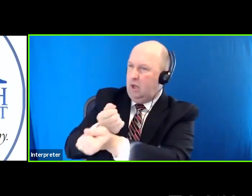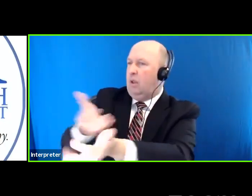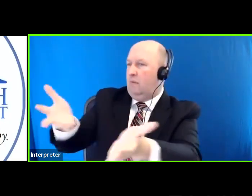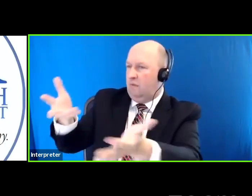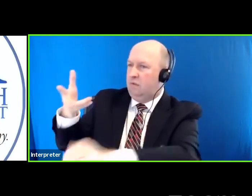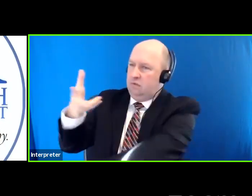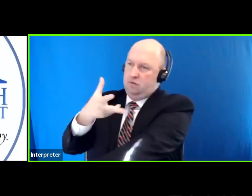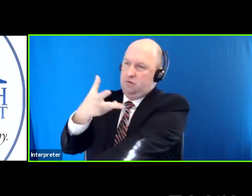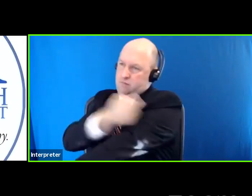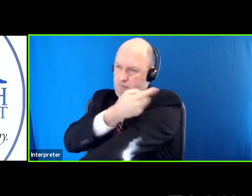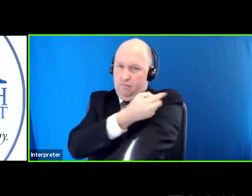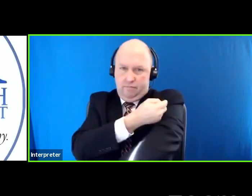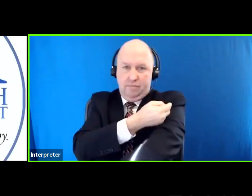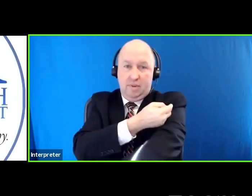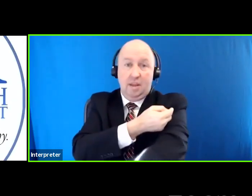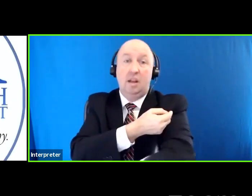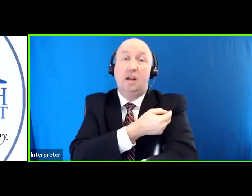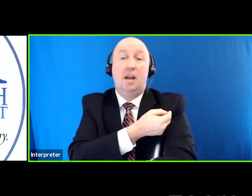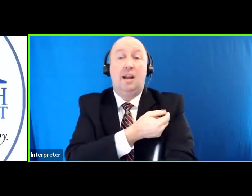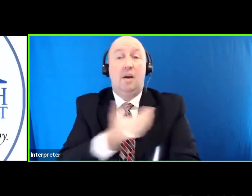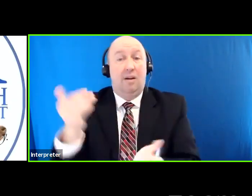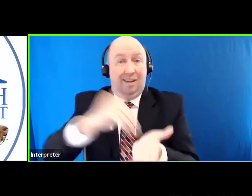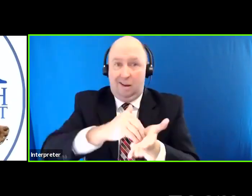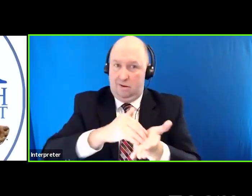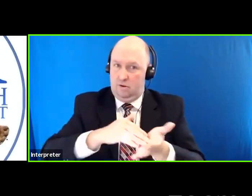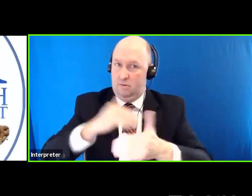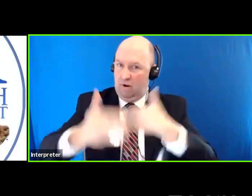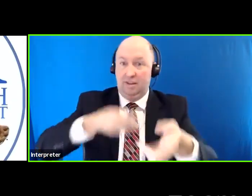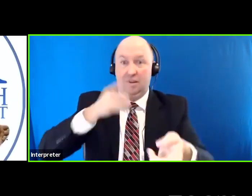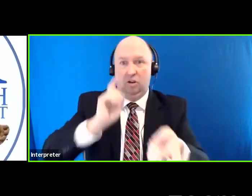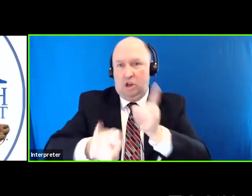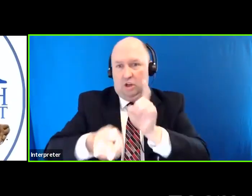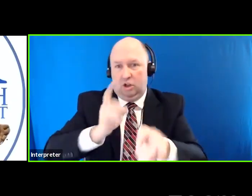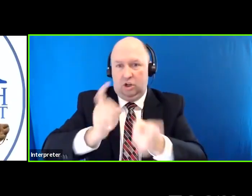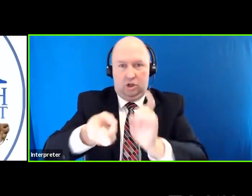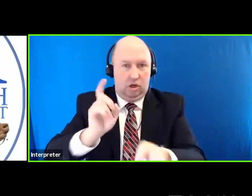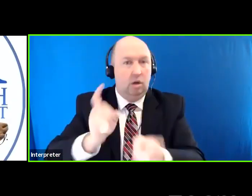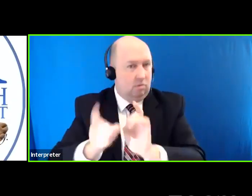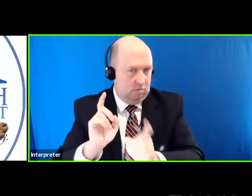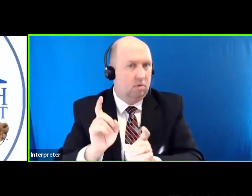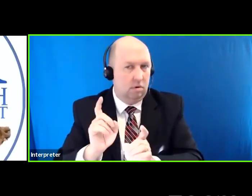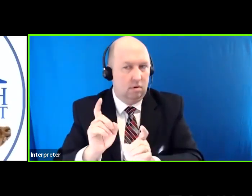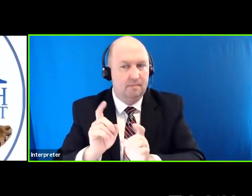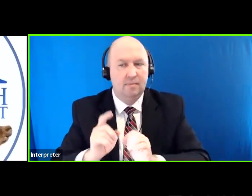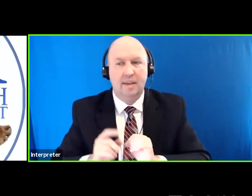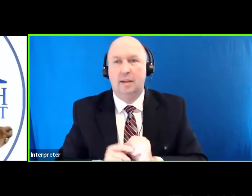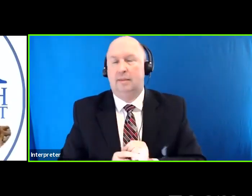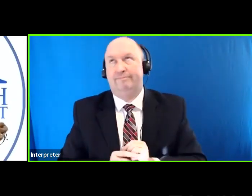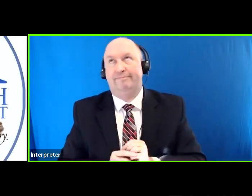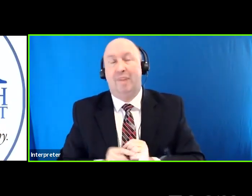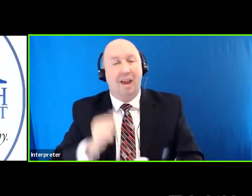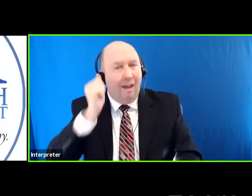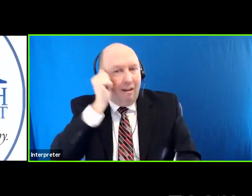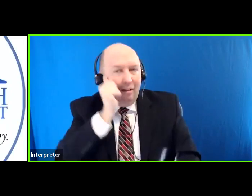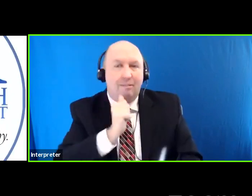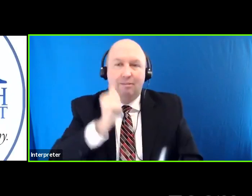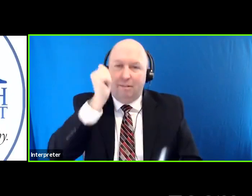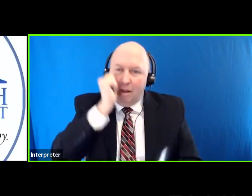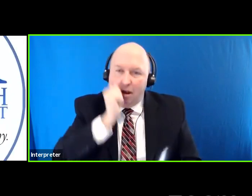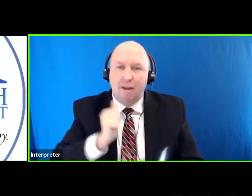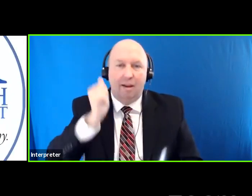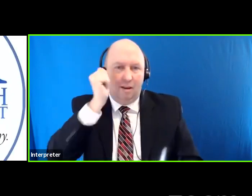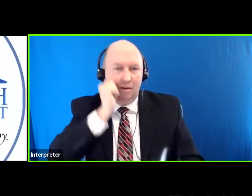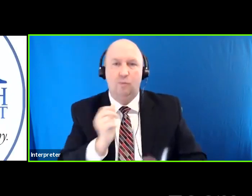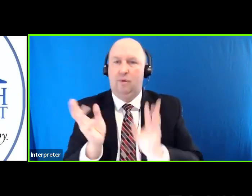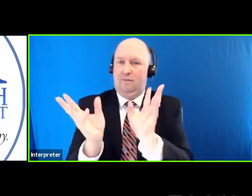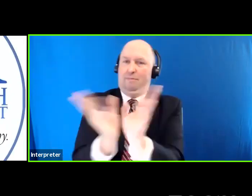process, all right. Again, this is always ever evolving. If on our almost daily conference calls, we'll go